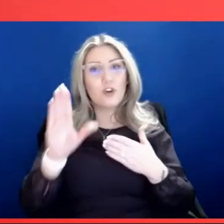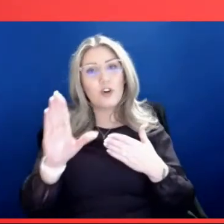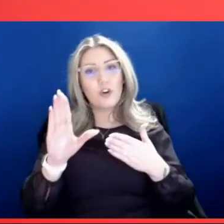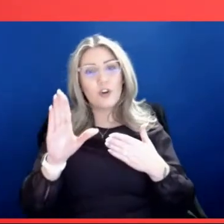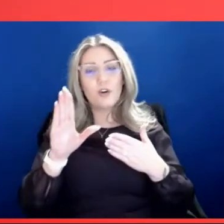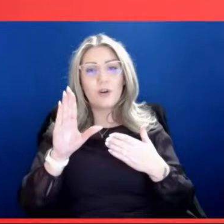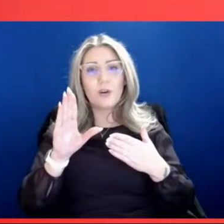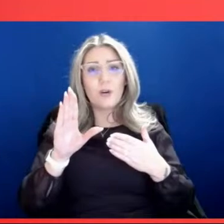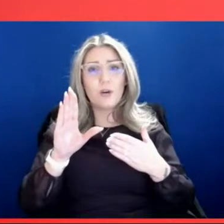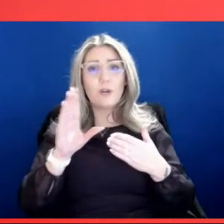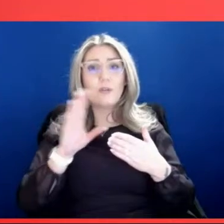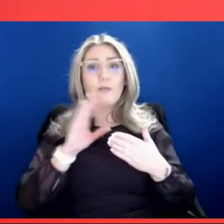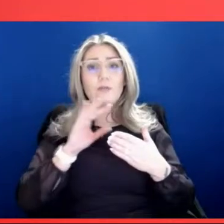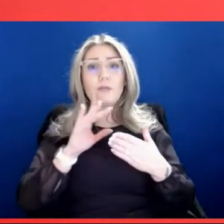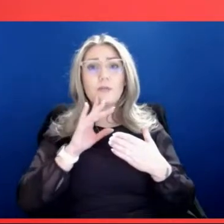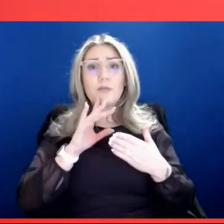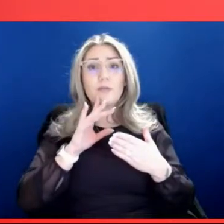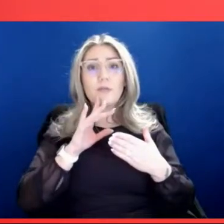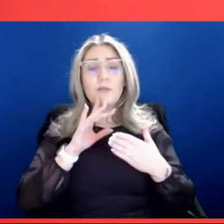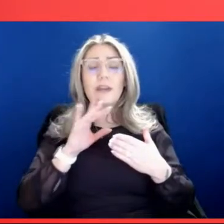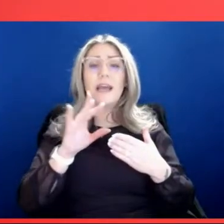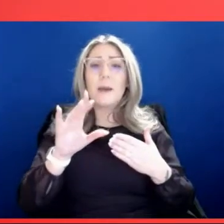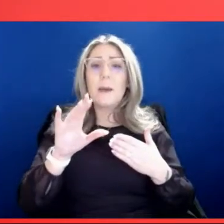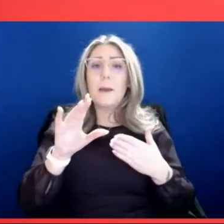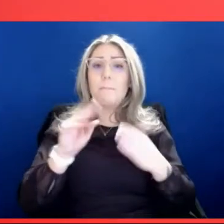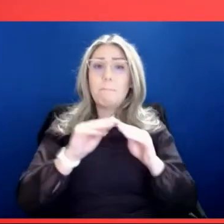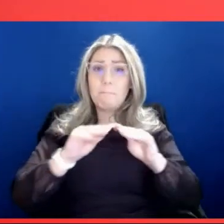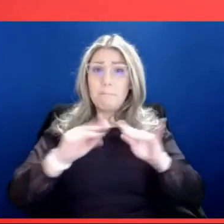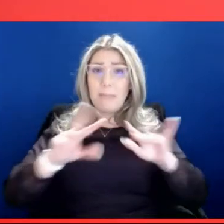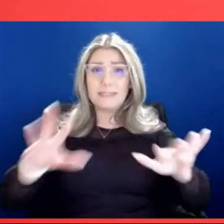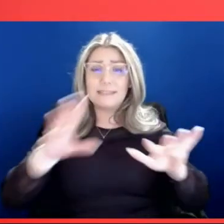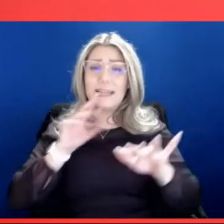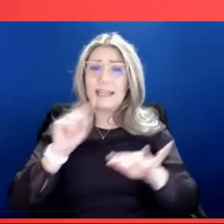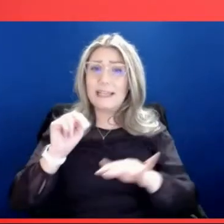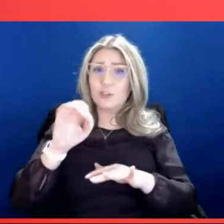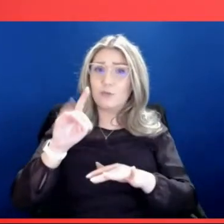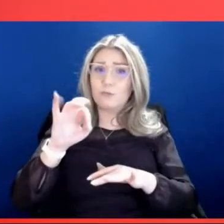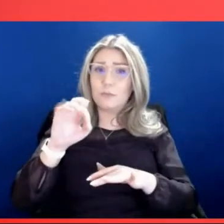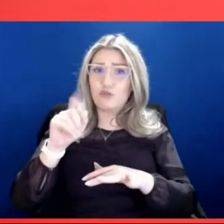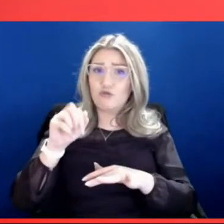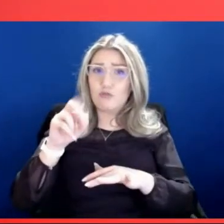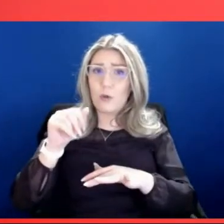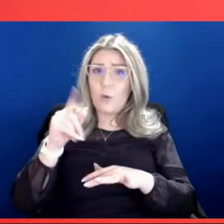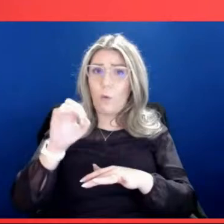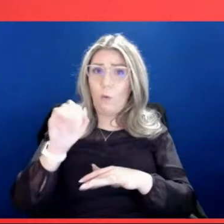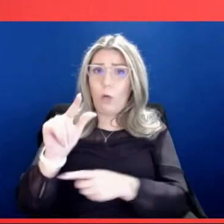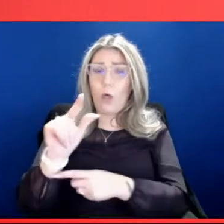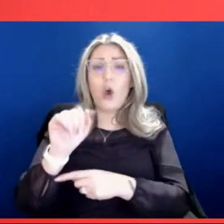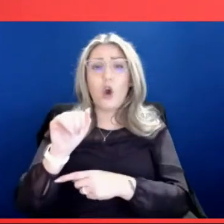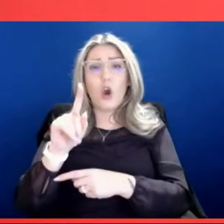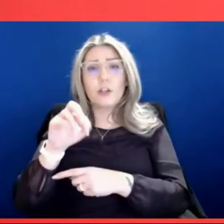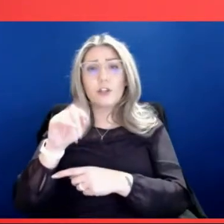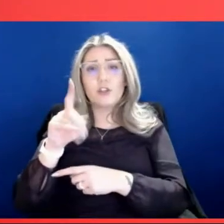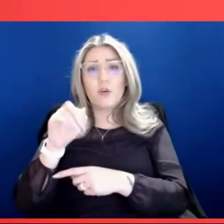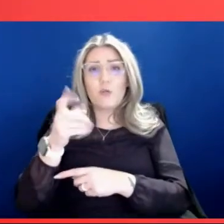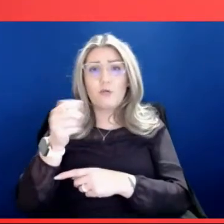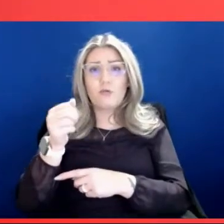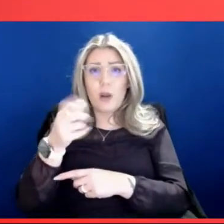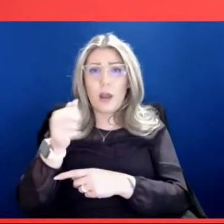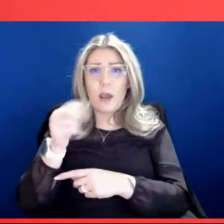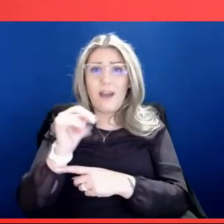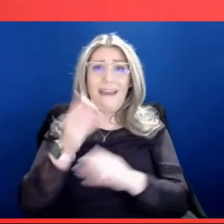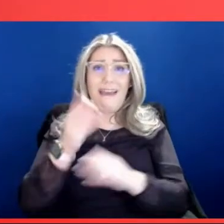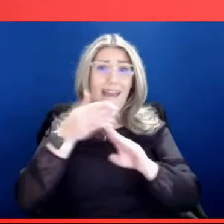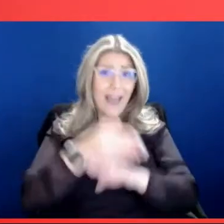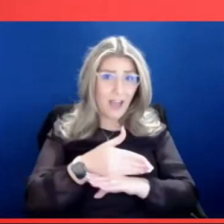metastatic endometrial carcinoma after she'd already had heart failure and a mechanical heart valve put in and